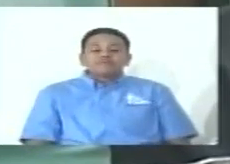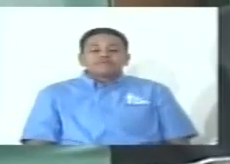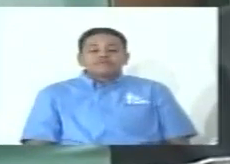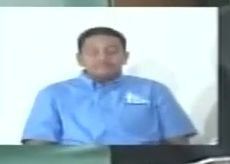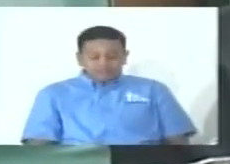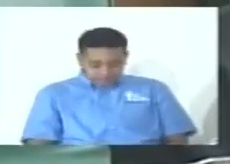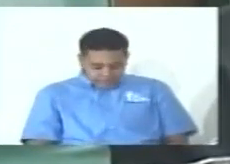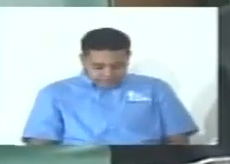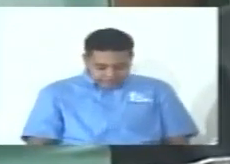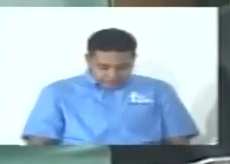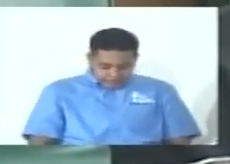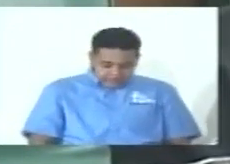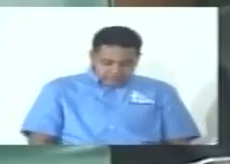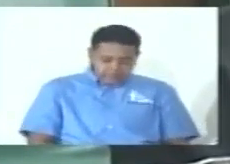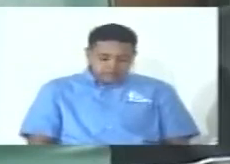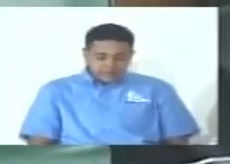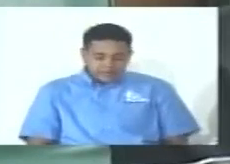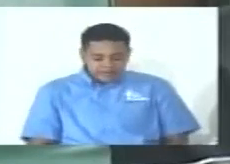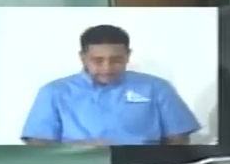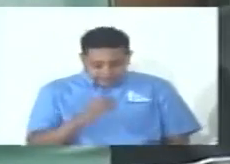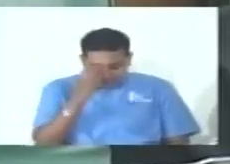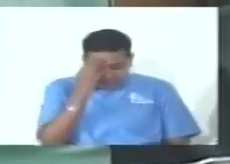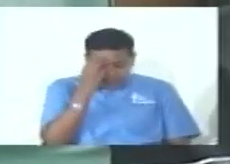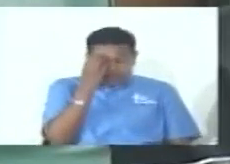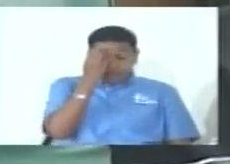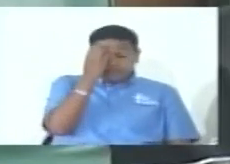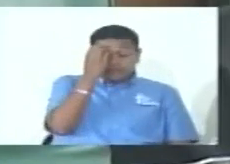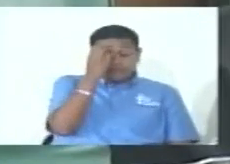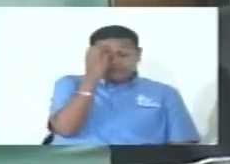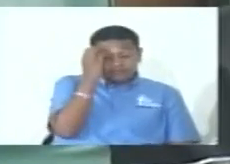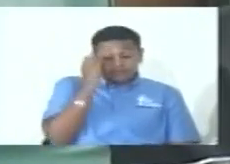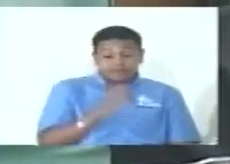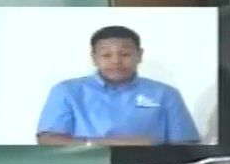And I want to also say,